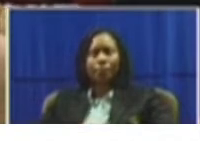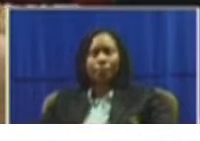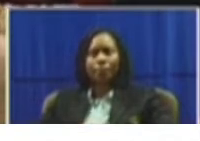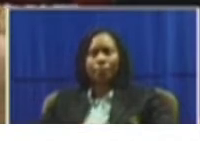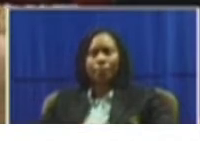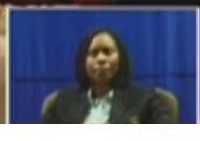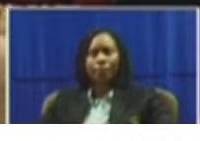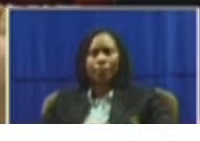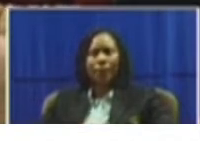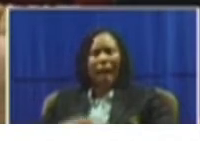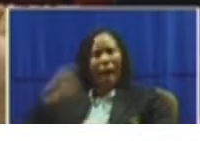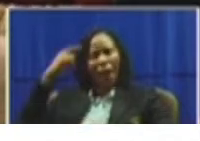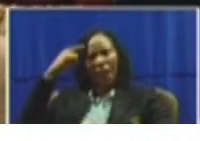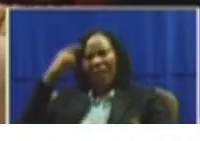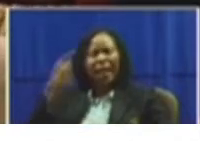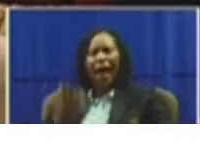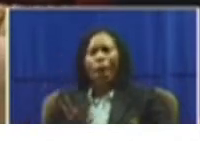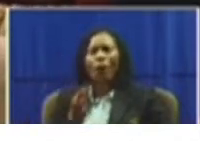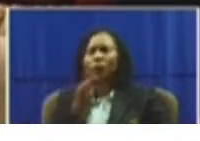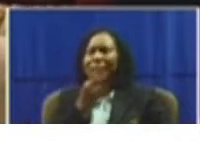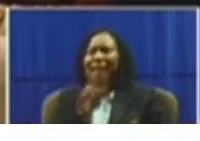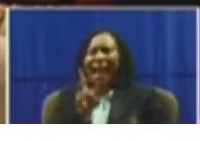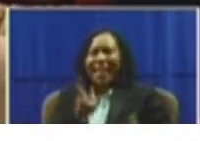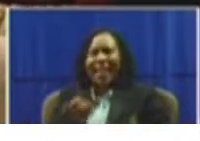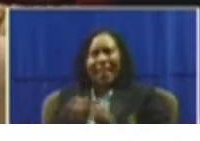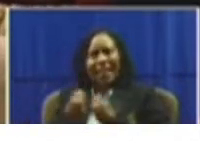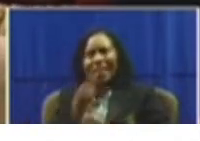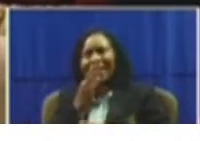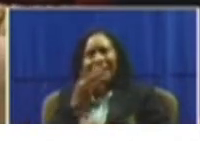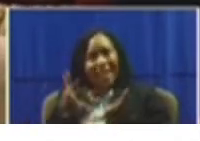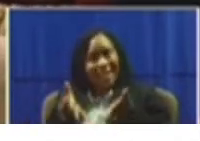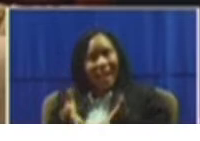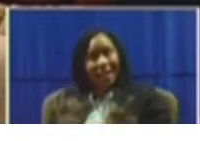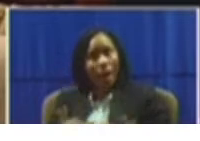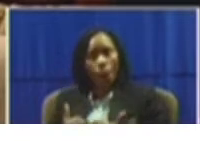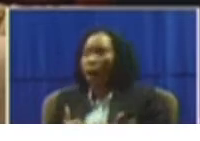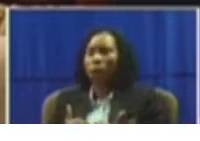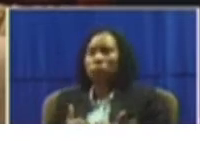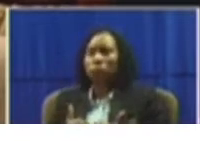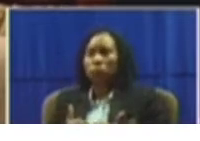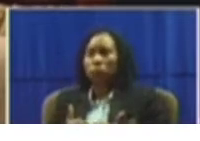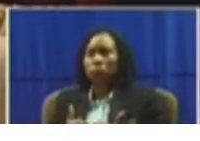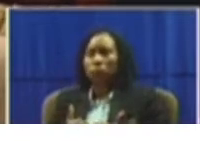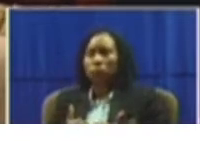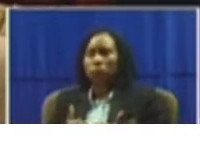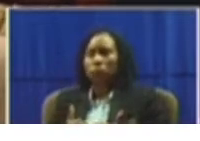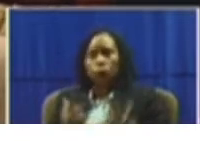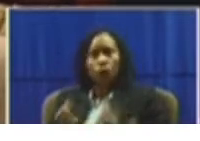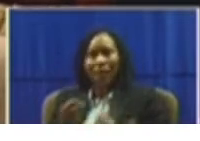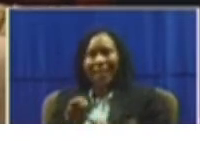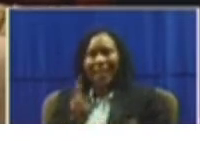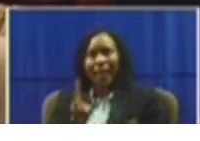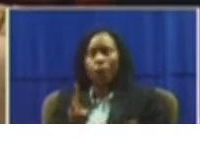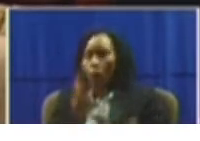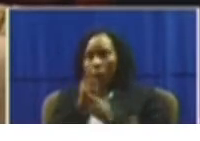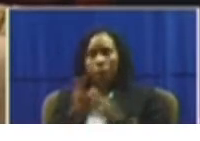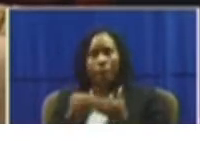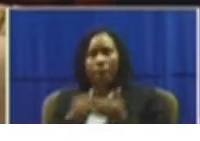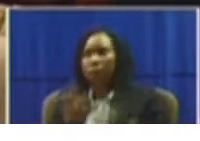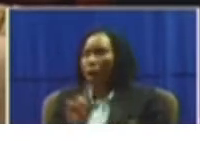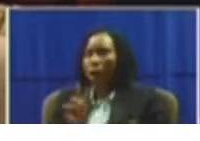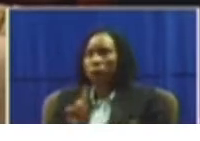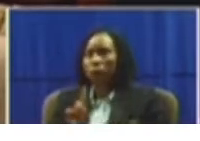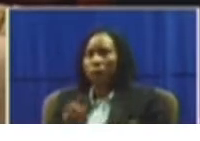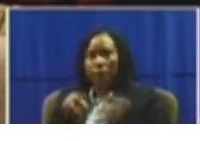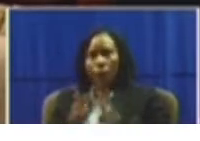I don't think I want to repeat what I'm saying here now at this point. I will not do it, honorable members. The manner in